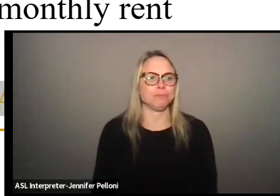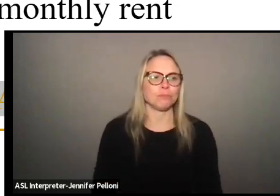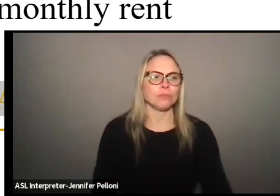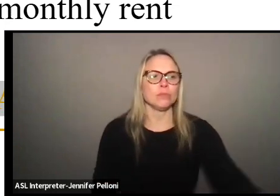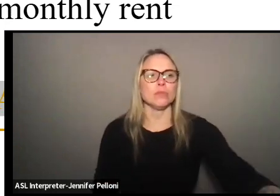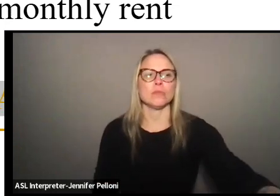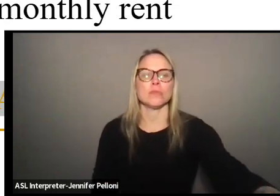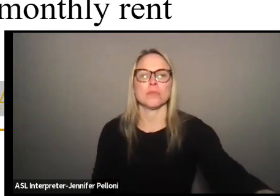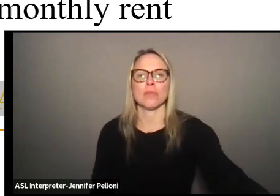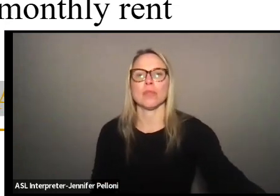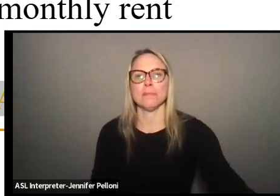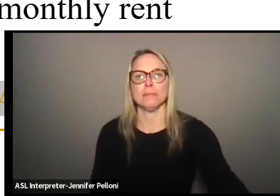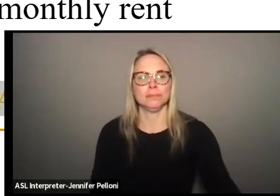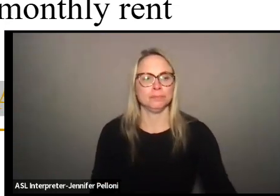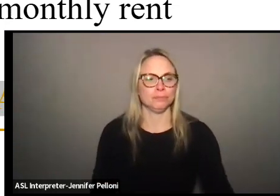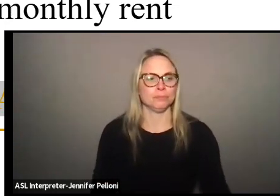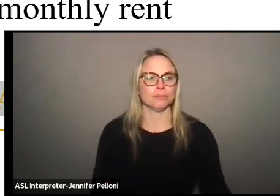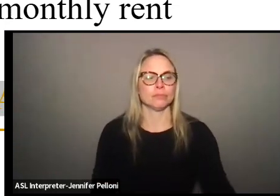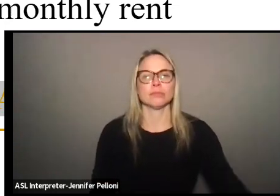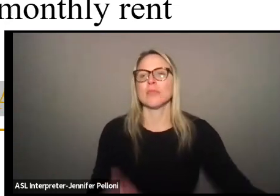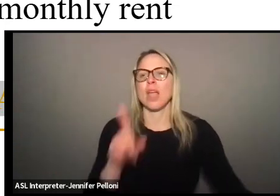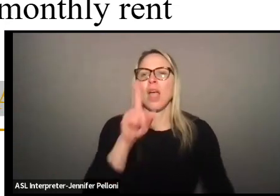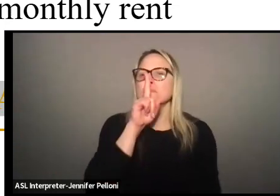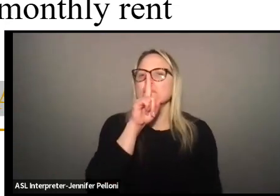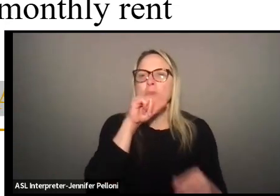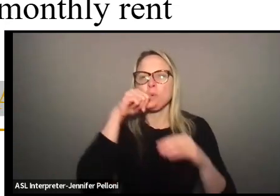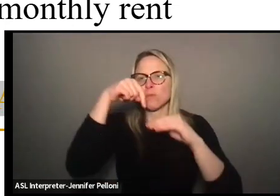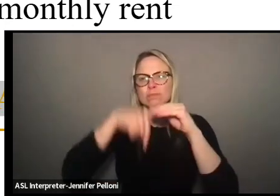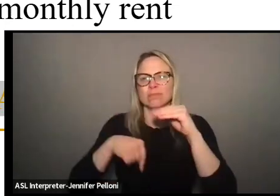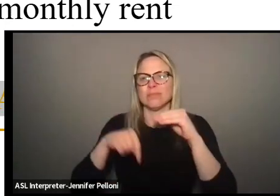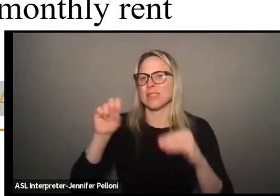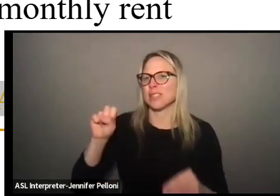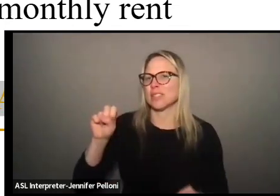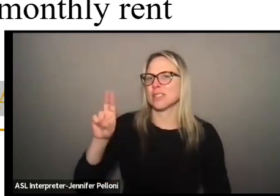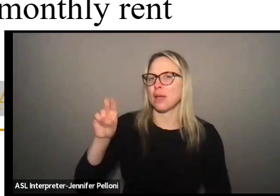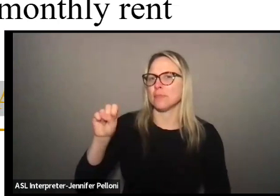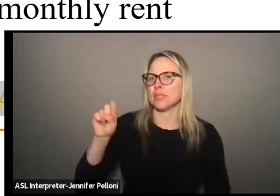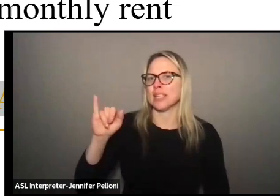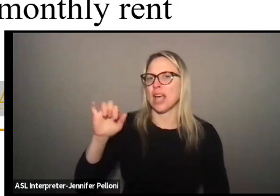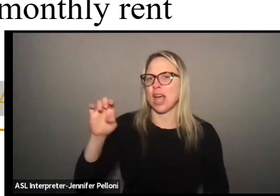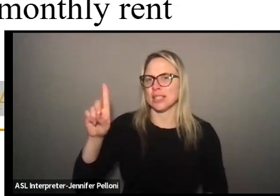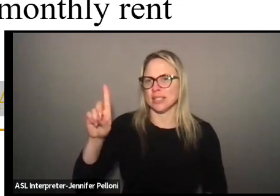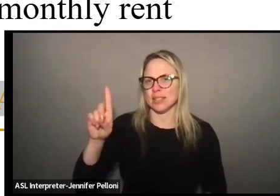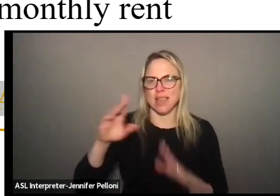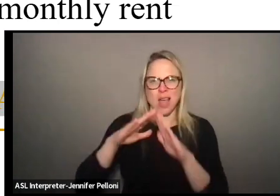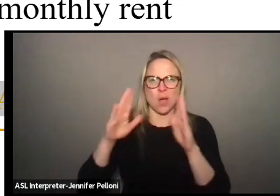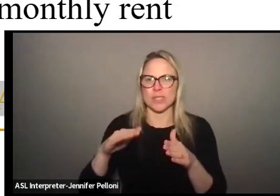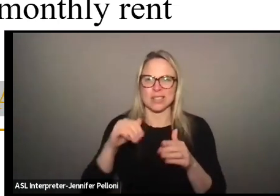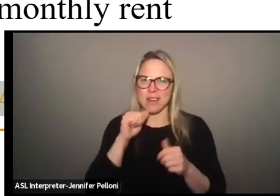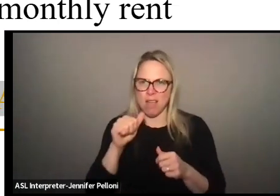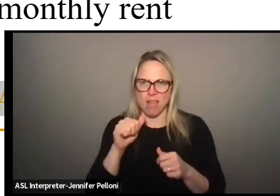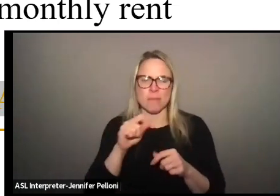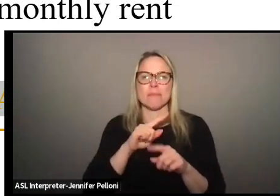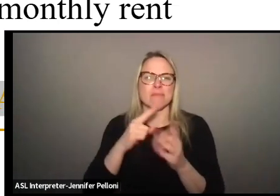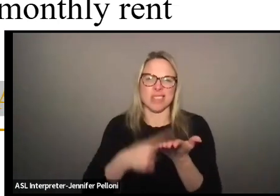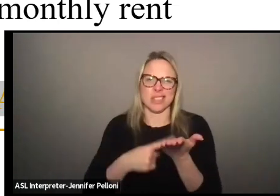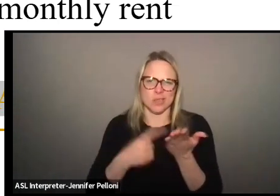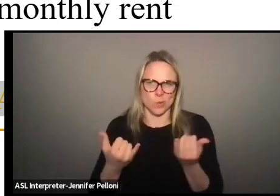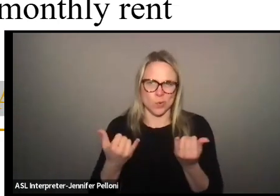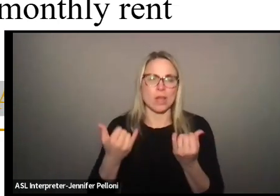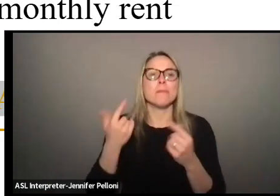beneficiaries. And I'm not going to go into subsidized housing, but it is important to remember that